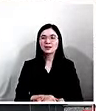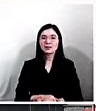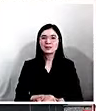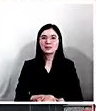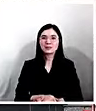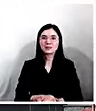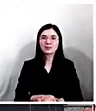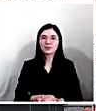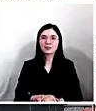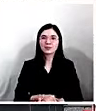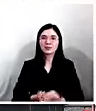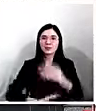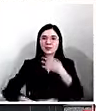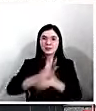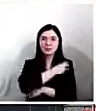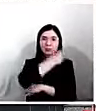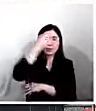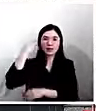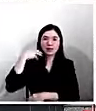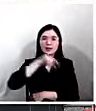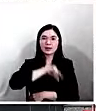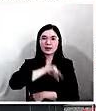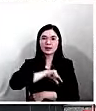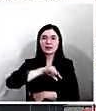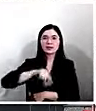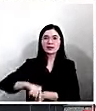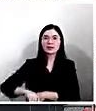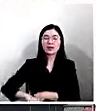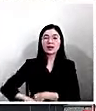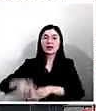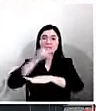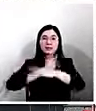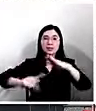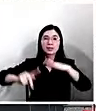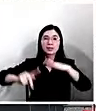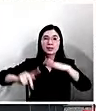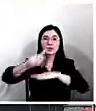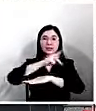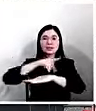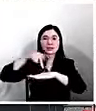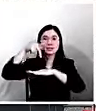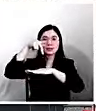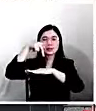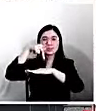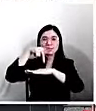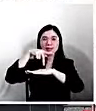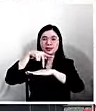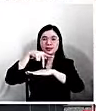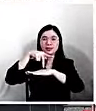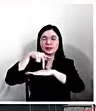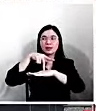The Maria Reina Sanctuary in